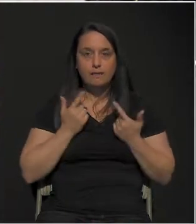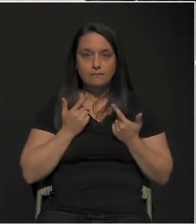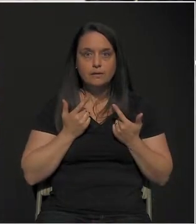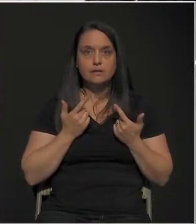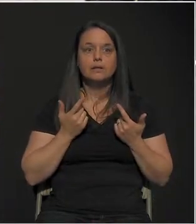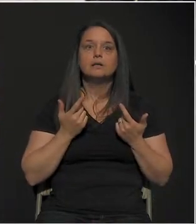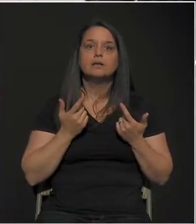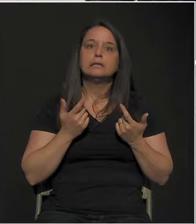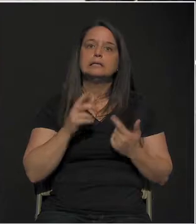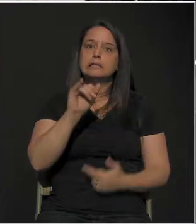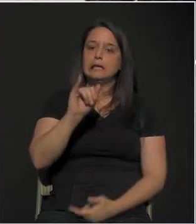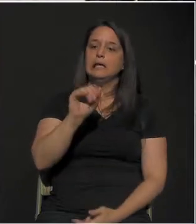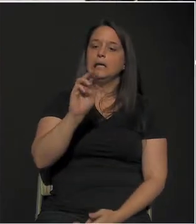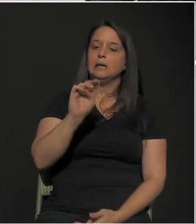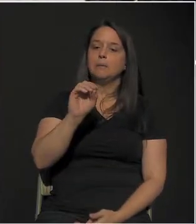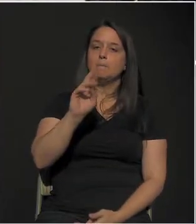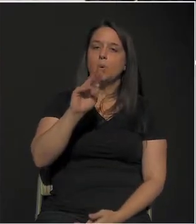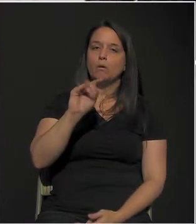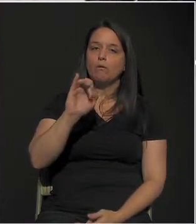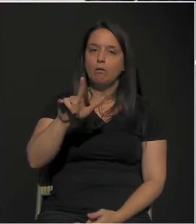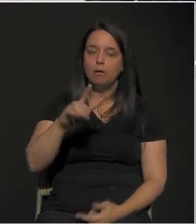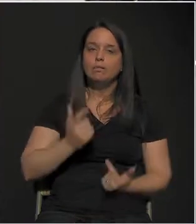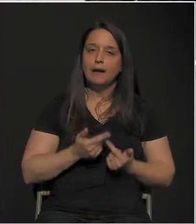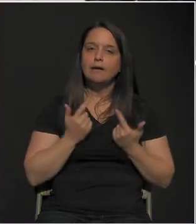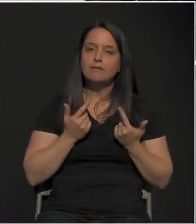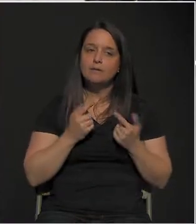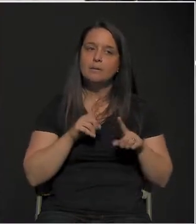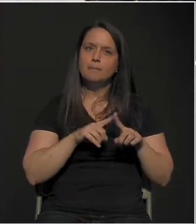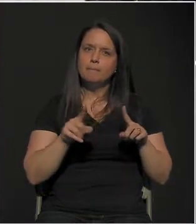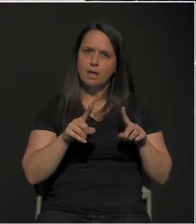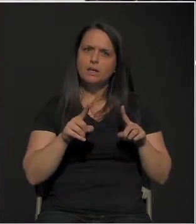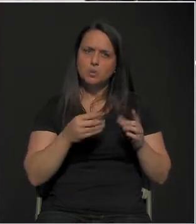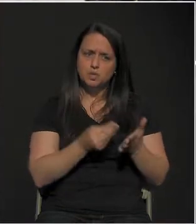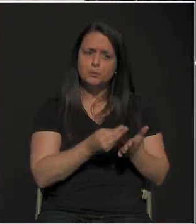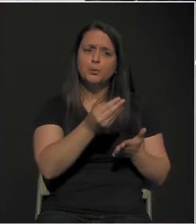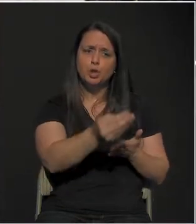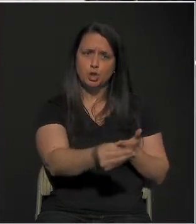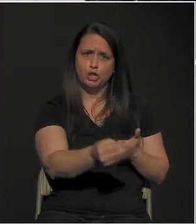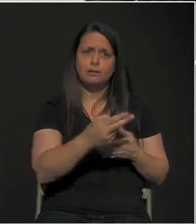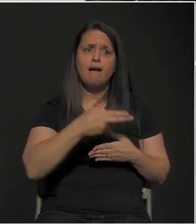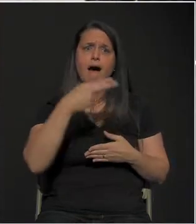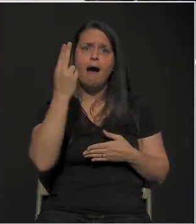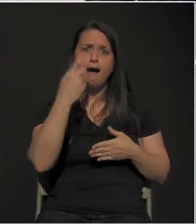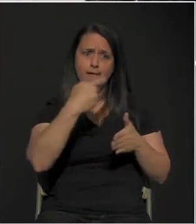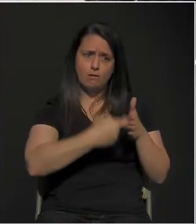But that immortal life was purchased at a very, very high cost for us.